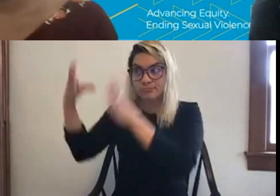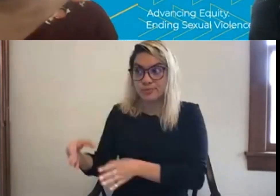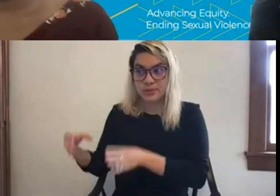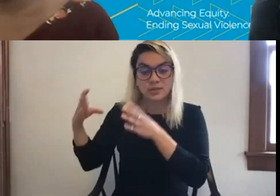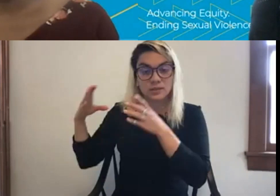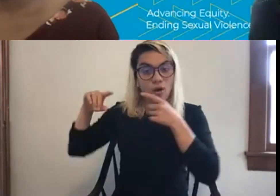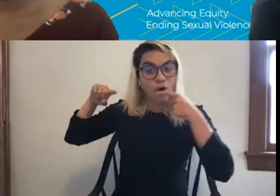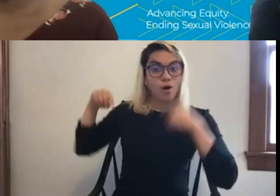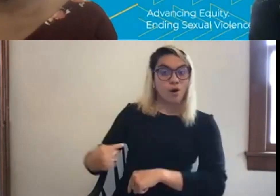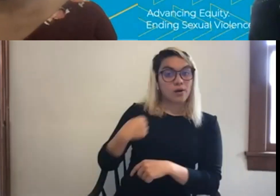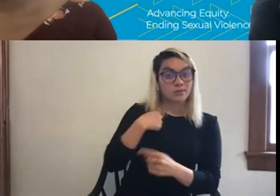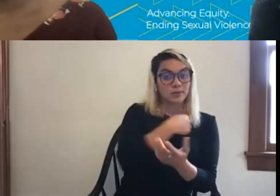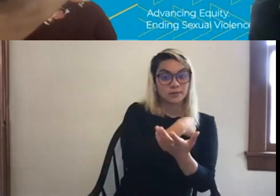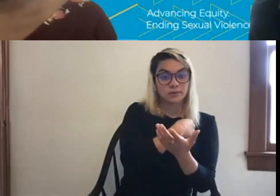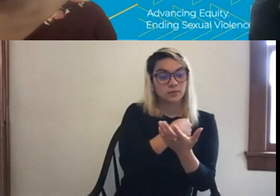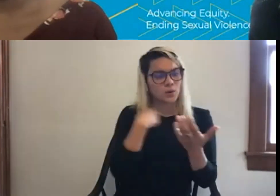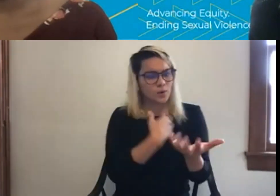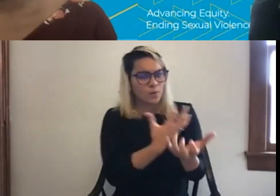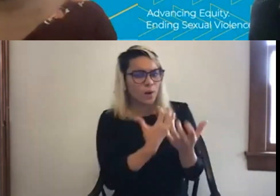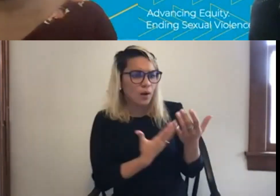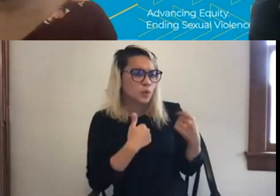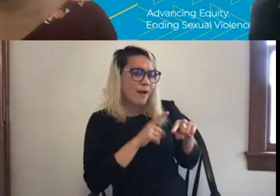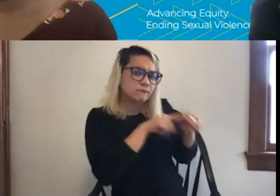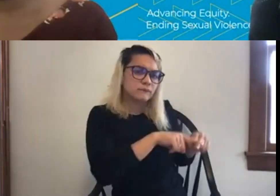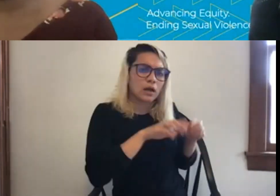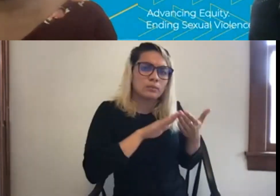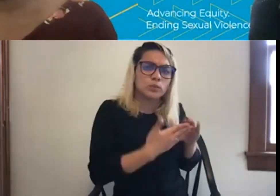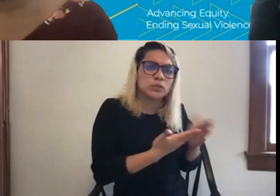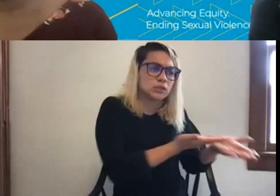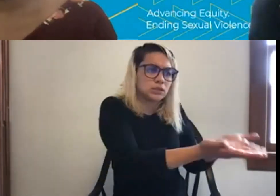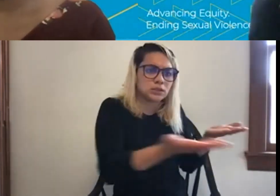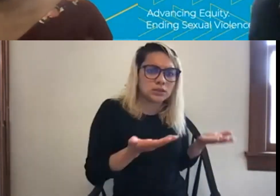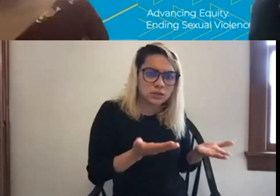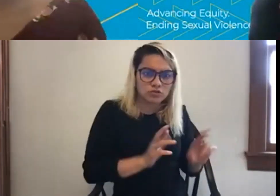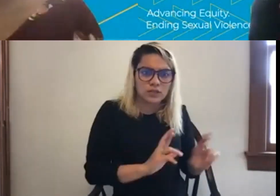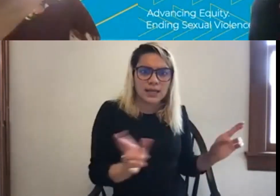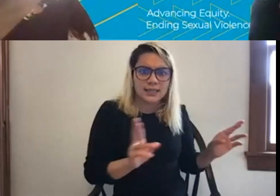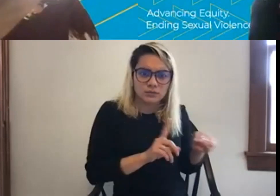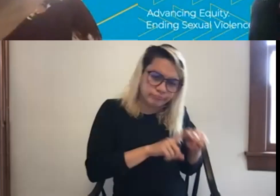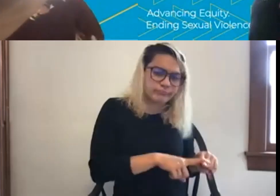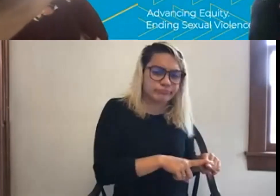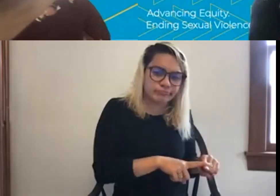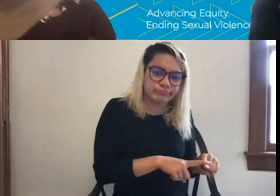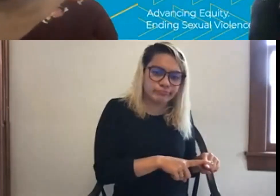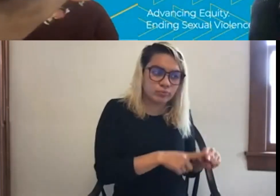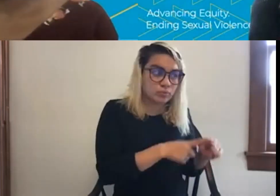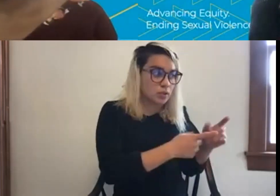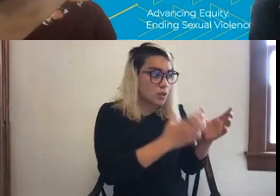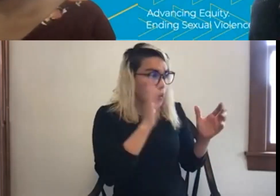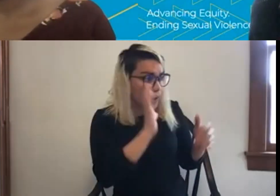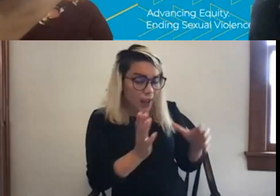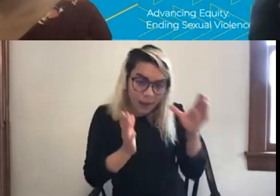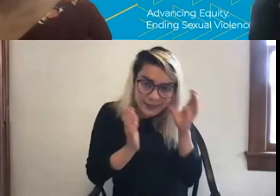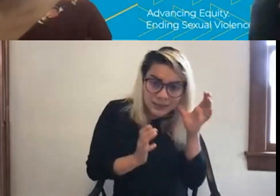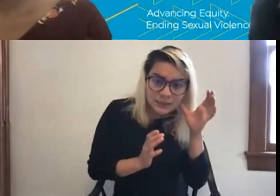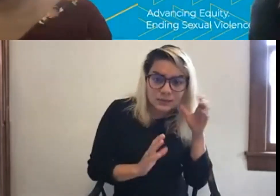us and hear us, and honor where we're coming from and believe us.